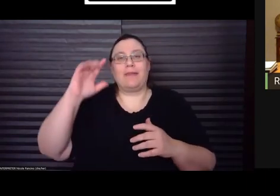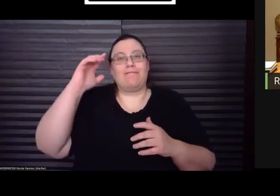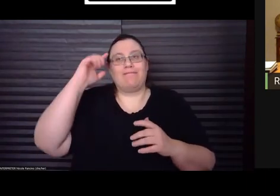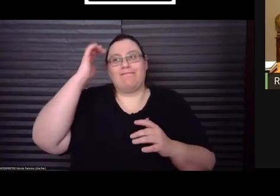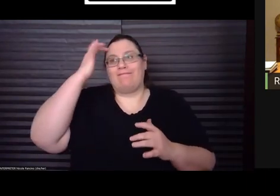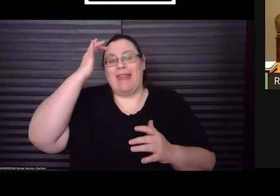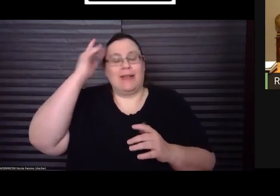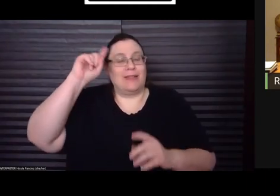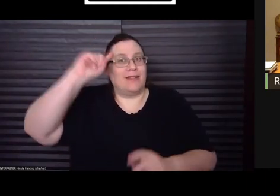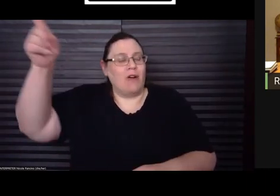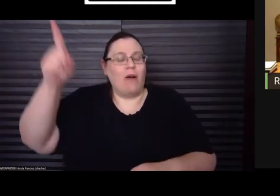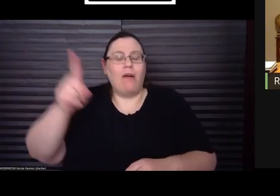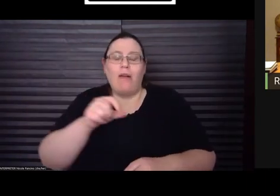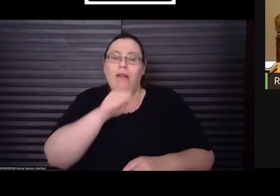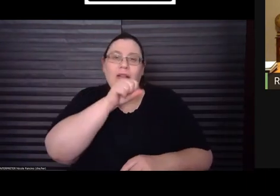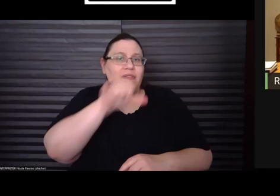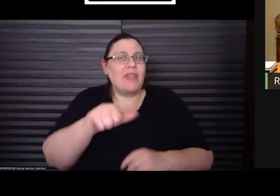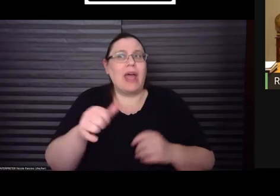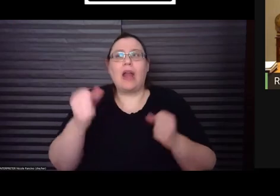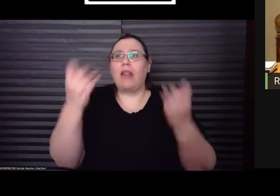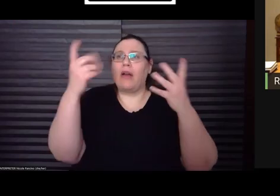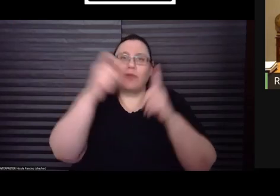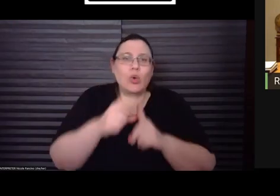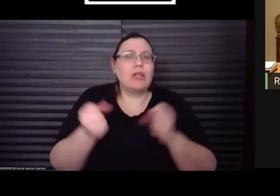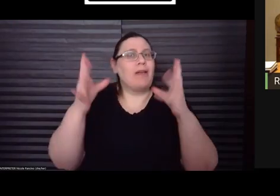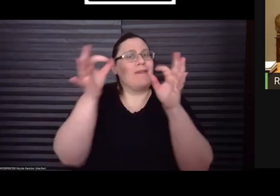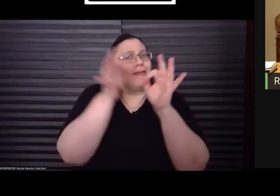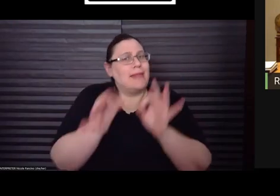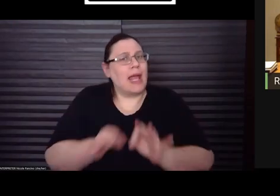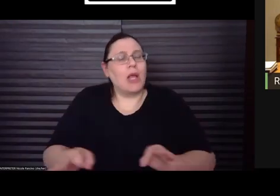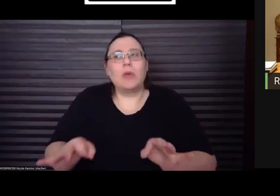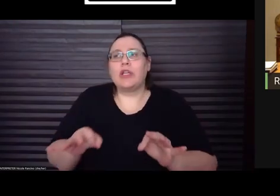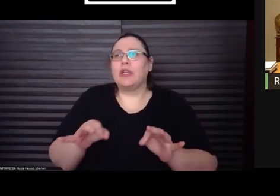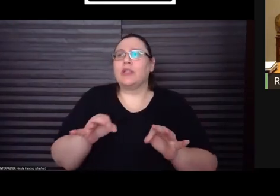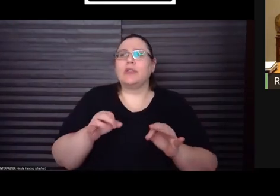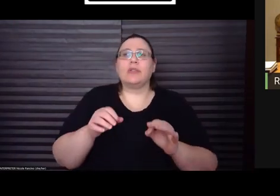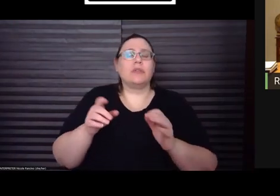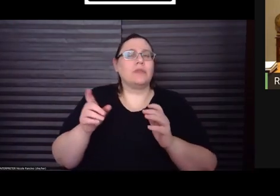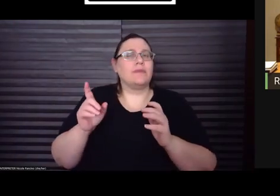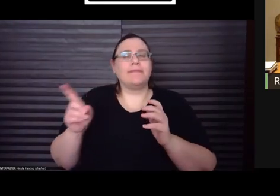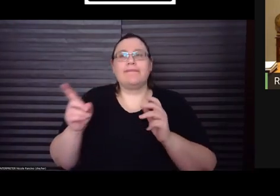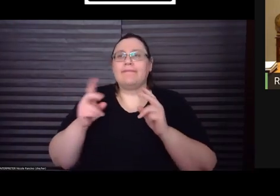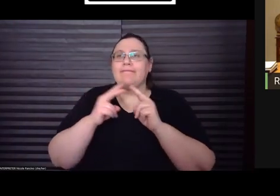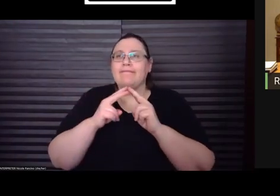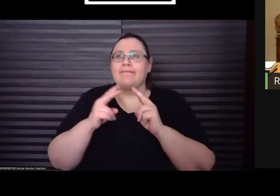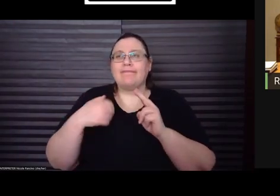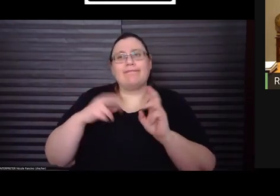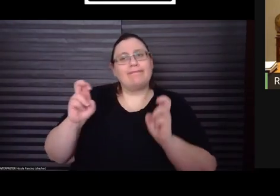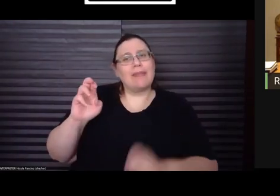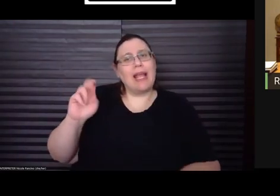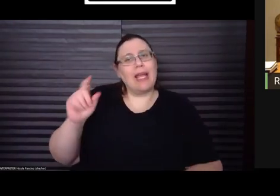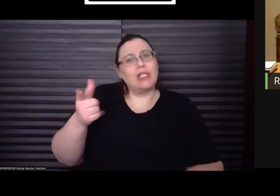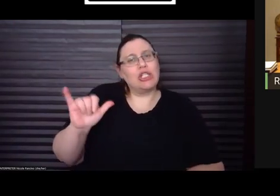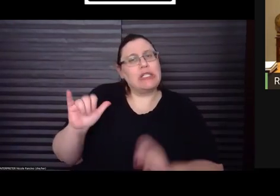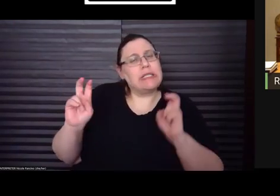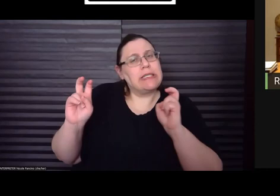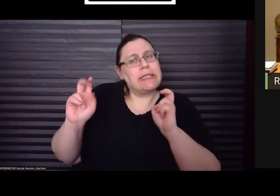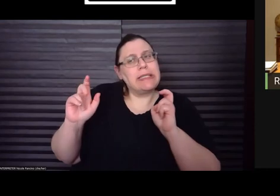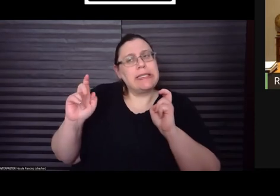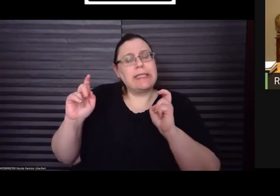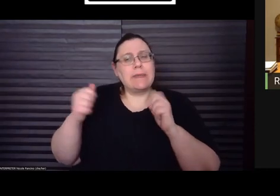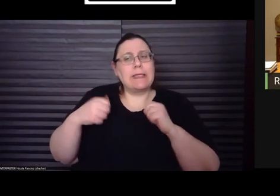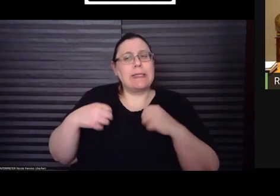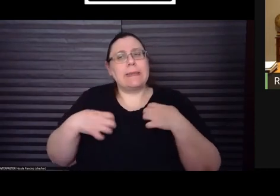he's got a lot of language. He's got a lot of words. You know, he's really insistent. He's got a kind of edge, you know,